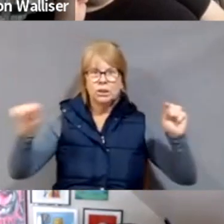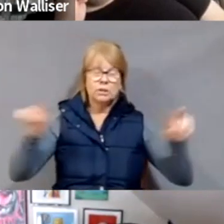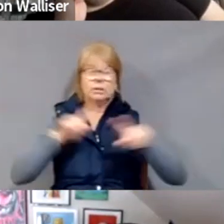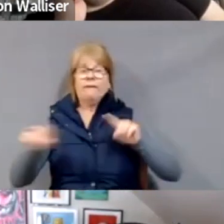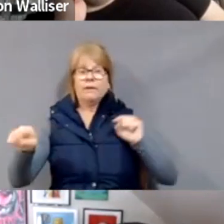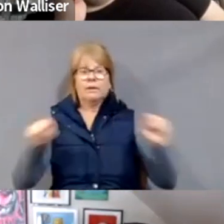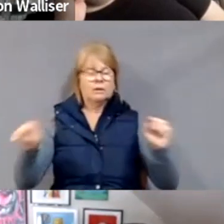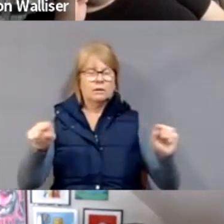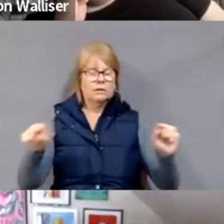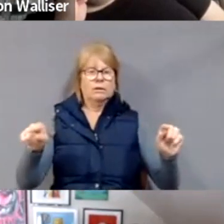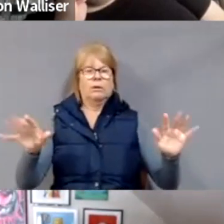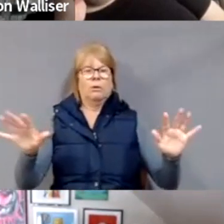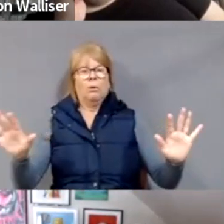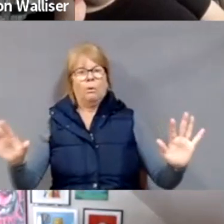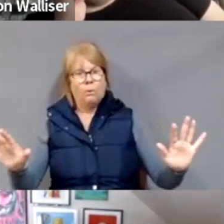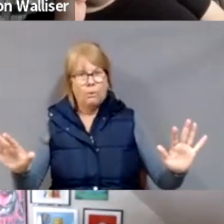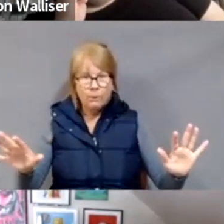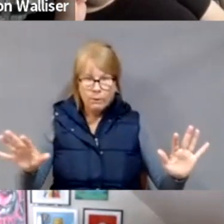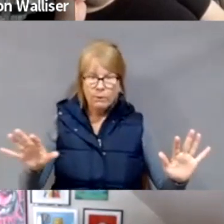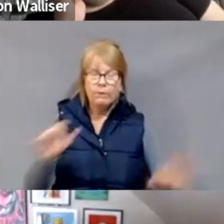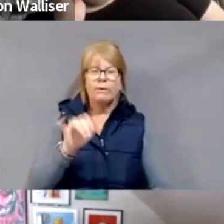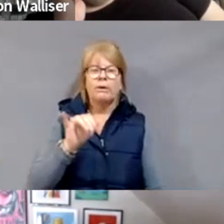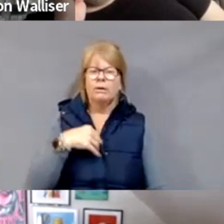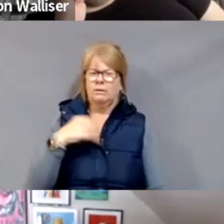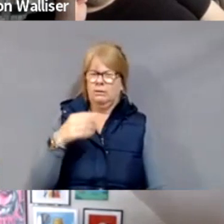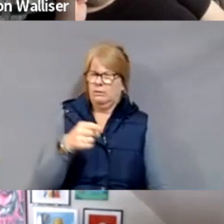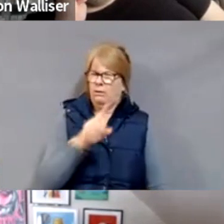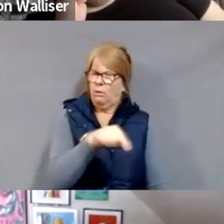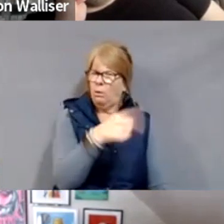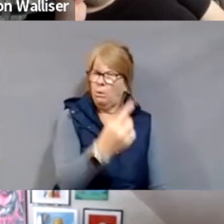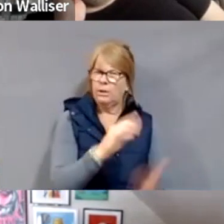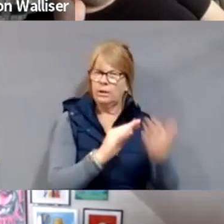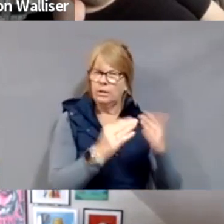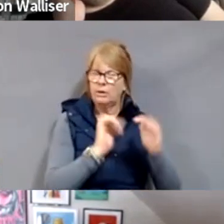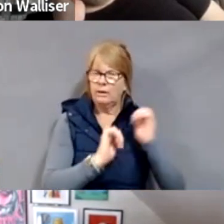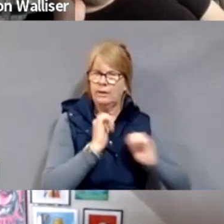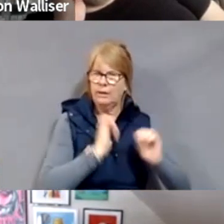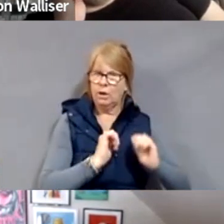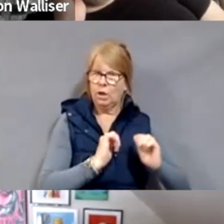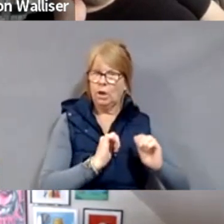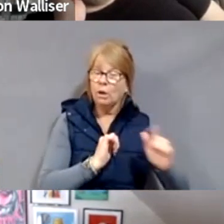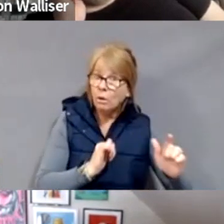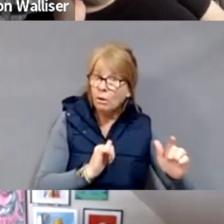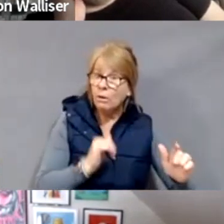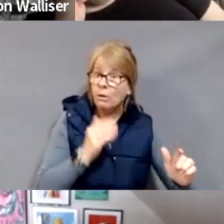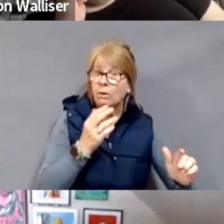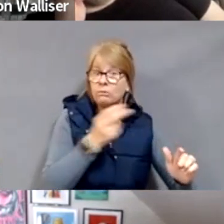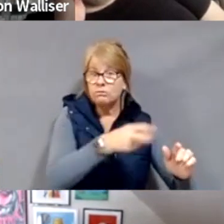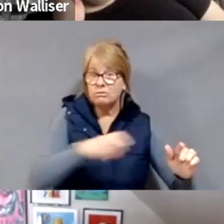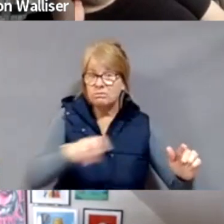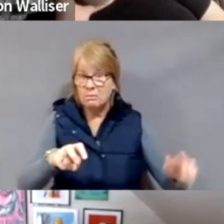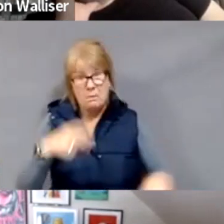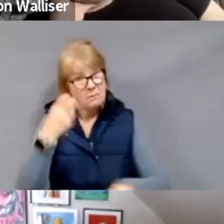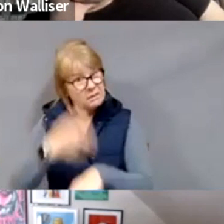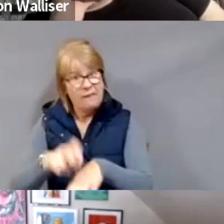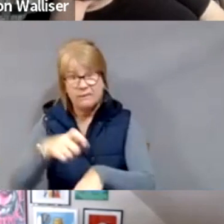you know, is partly what happened. Like I know I go, if you only did community theater, it's going to be, you could have a hard time in the rehearsal room. That's